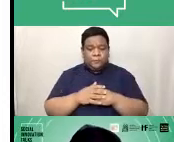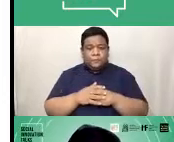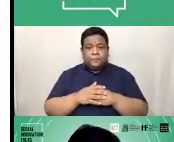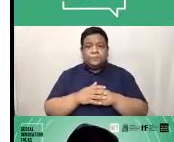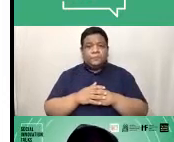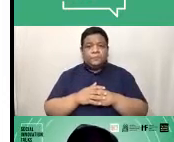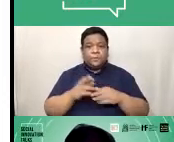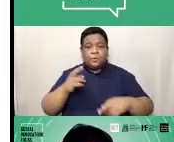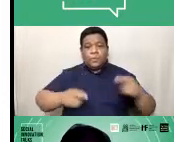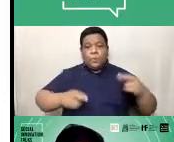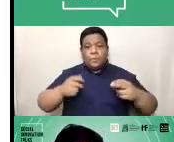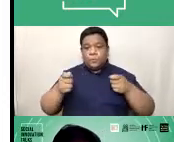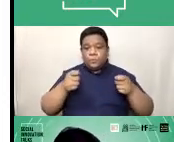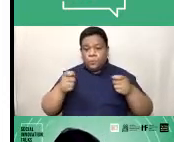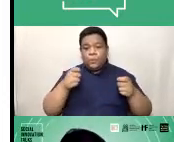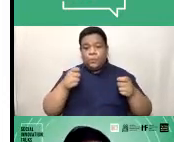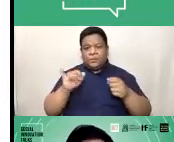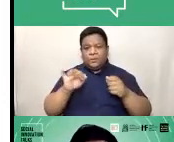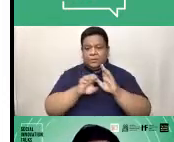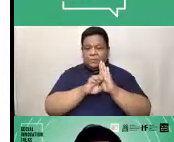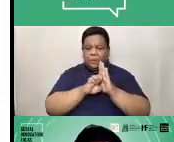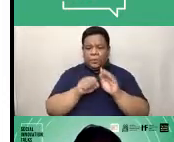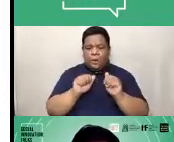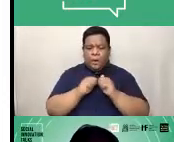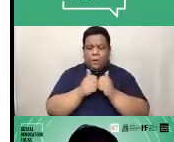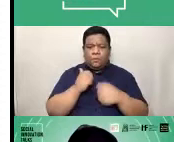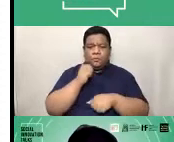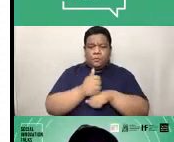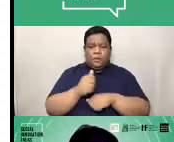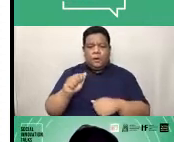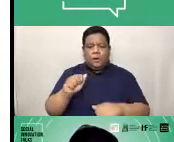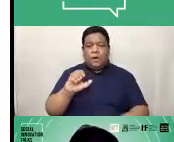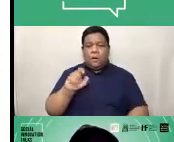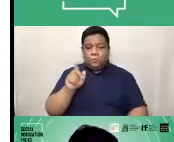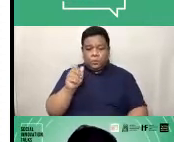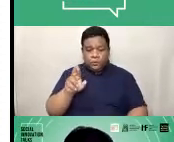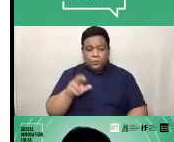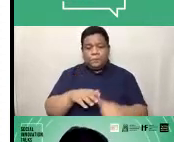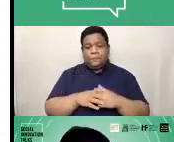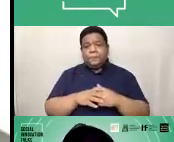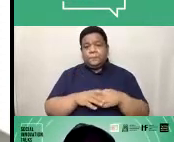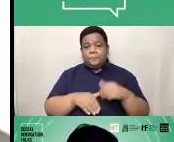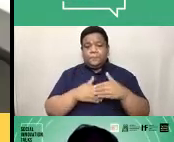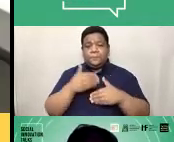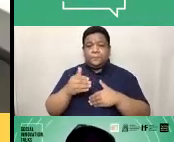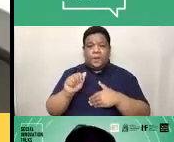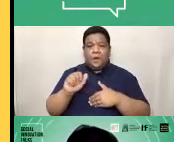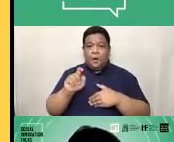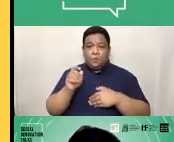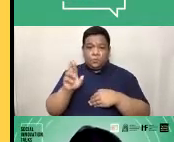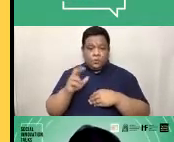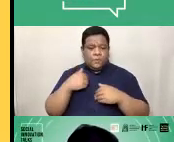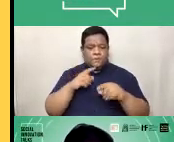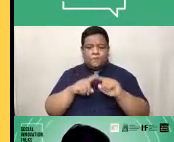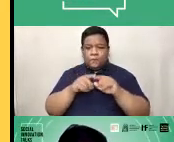Robot control. So this is the example of putting together these actuators. And the actuators themselves have different